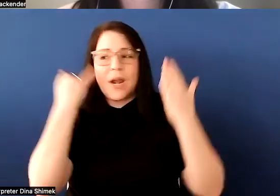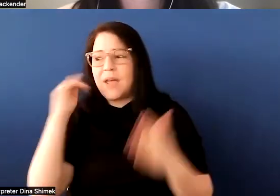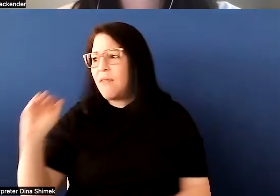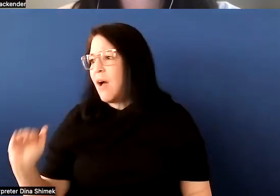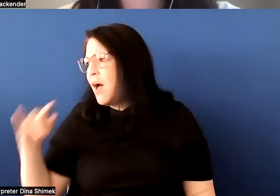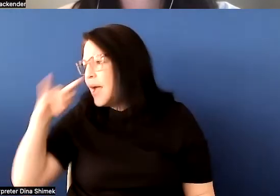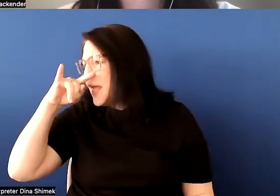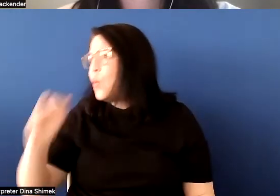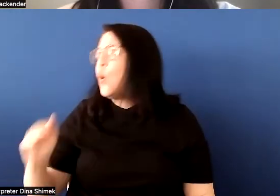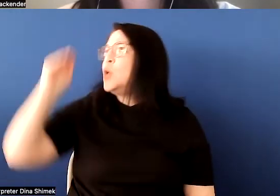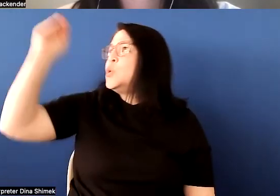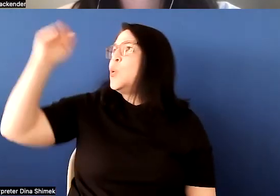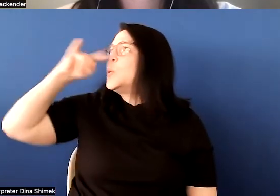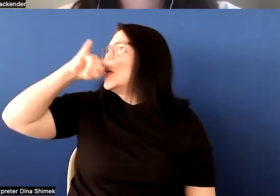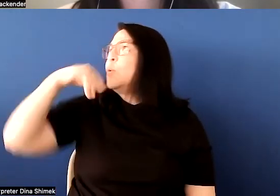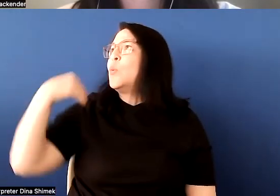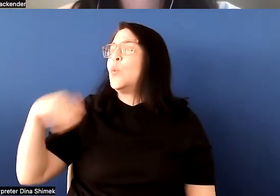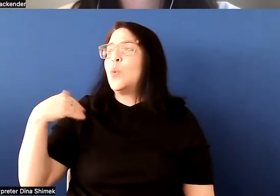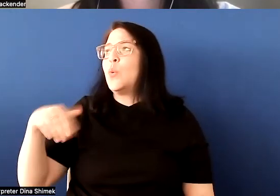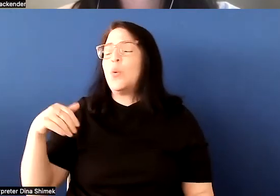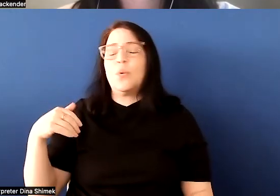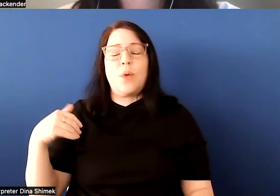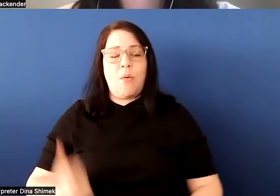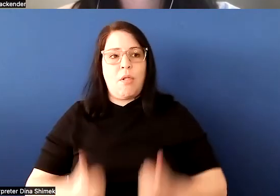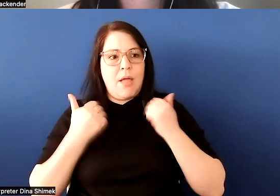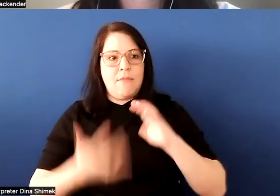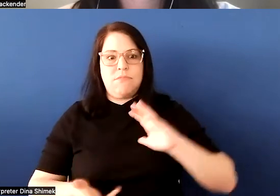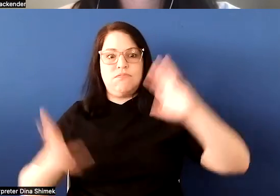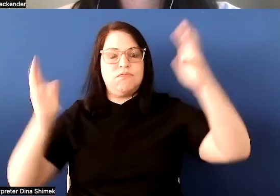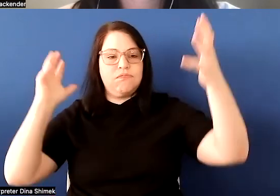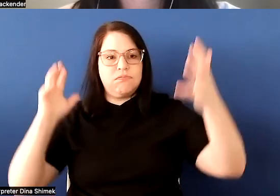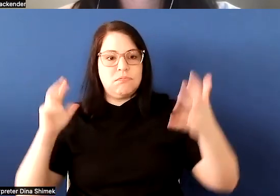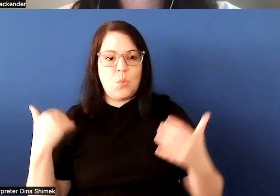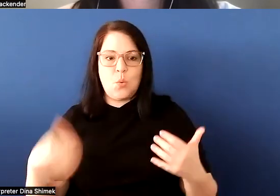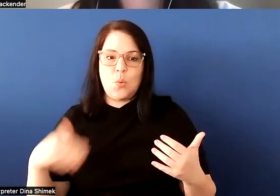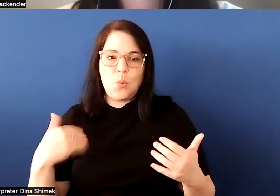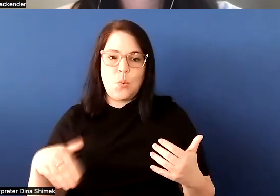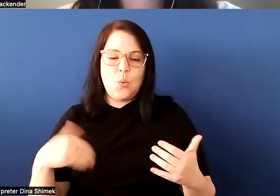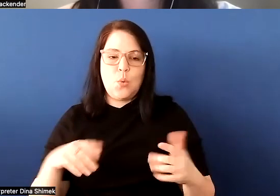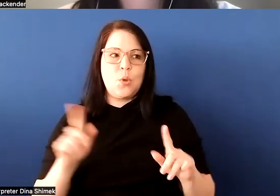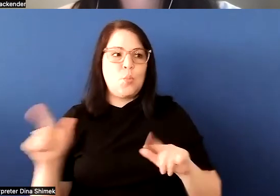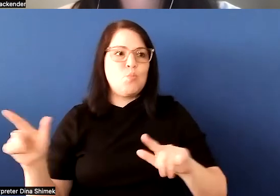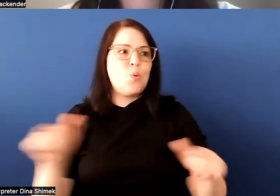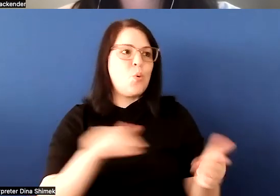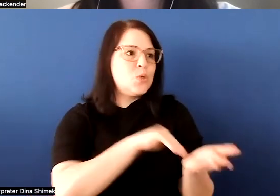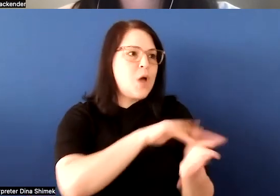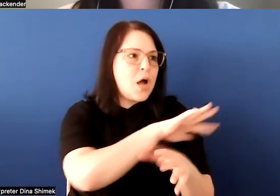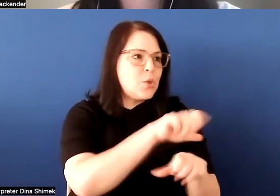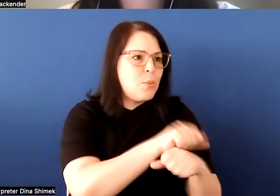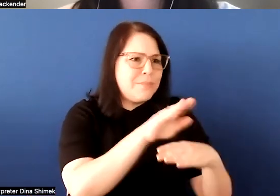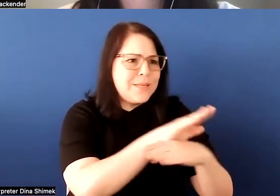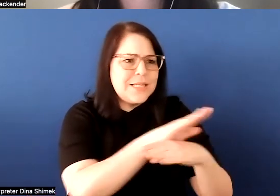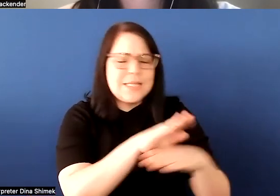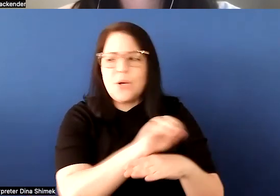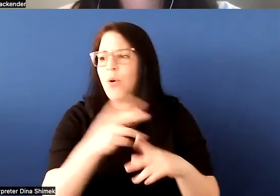child, where life changes, life happens. It's bouncing in between medical appointments, or it's trying to figure